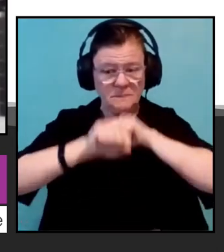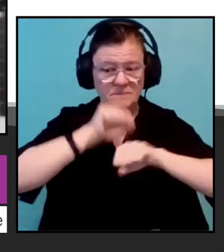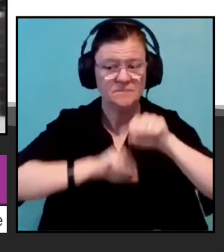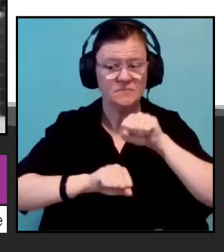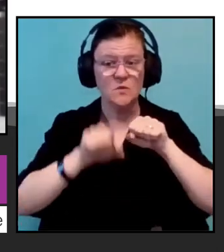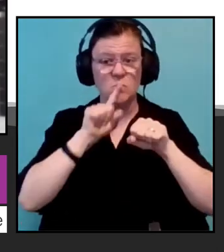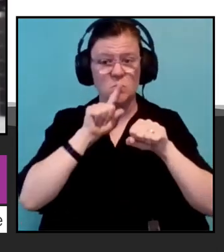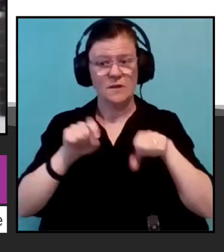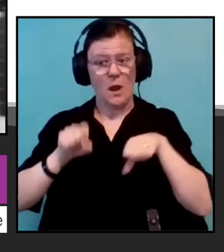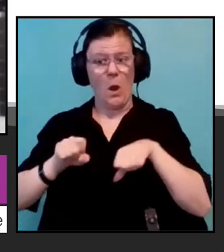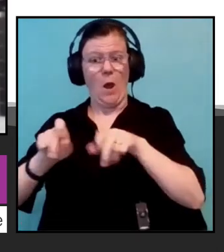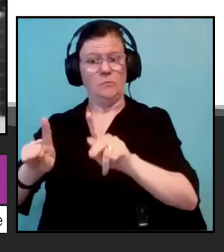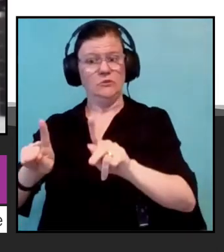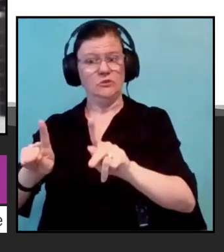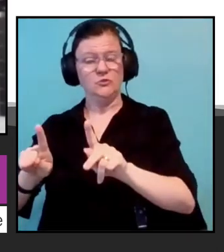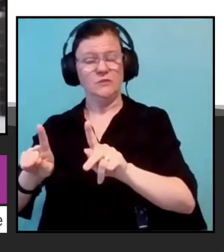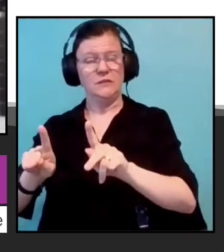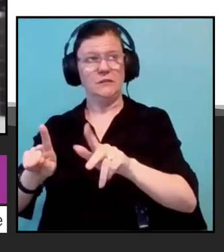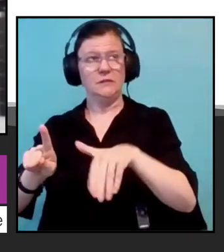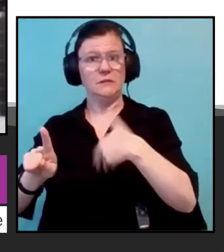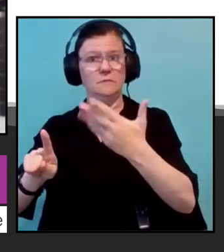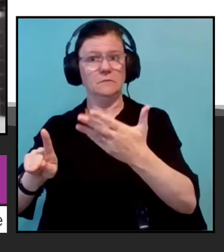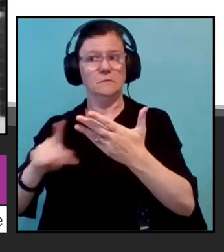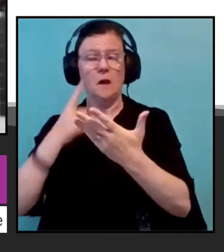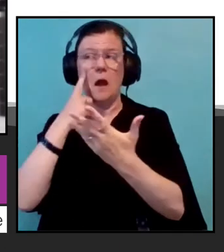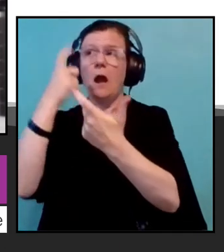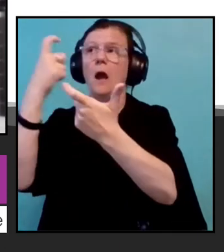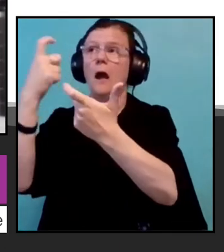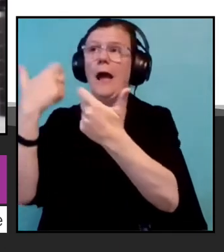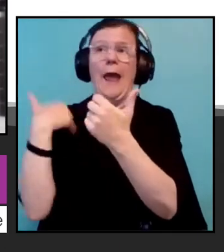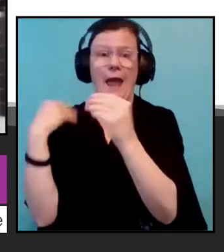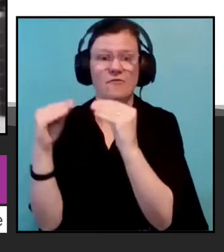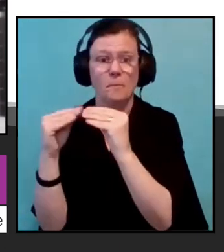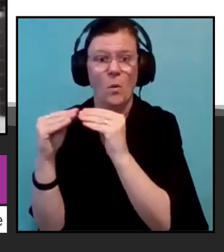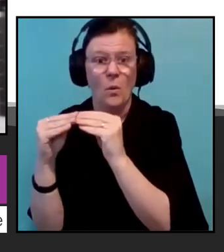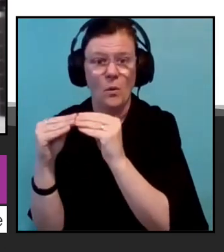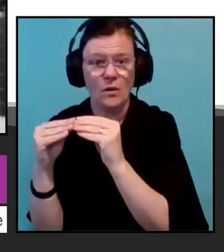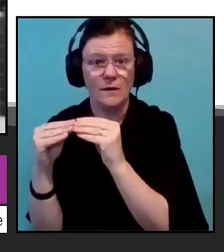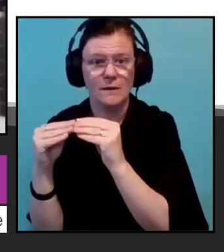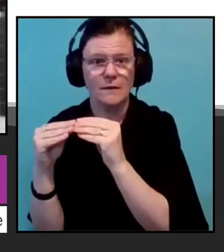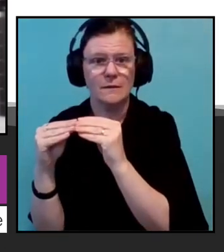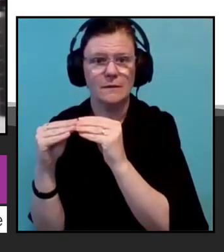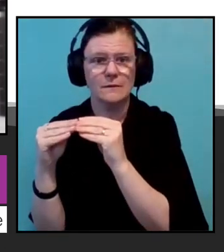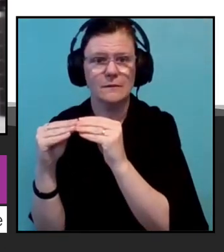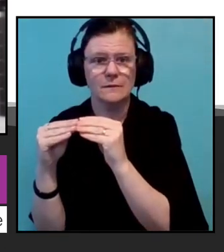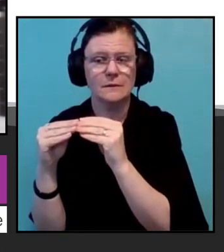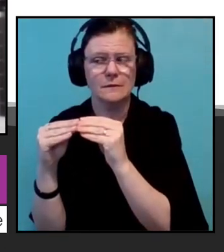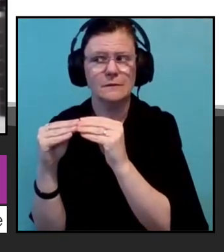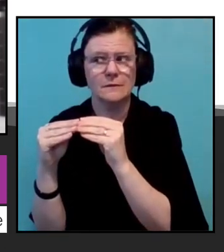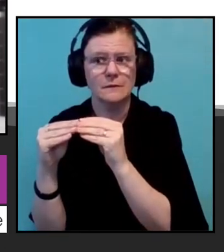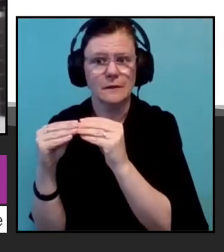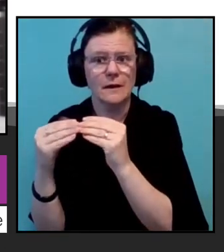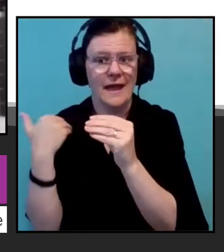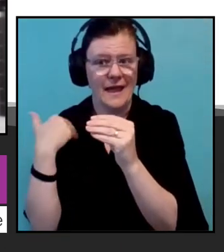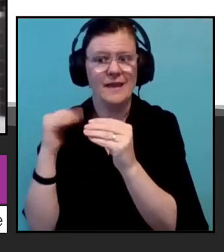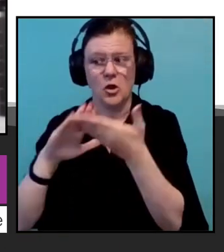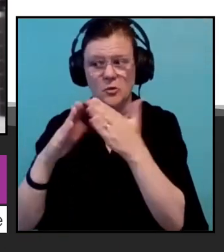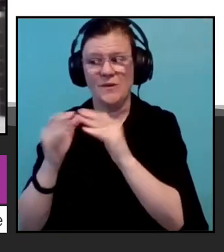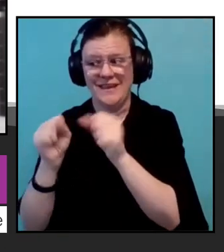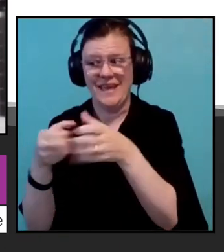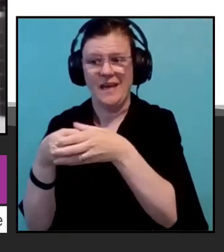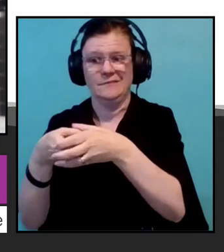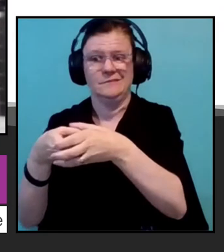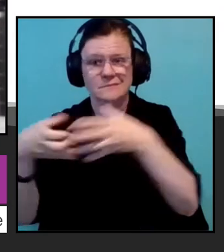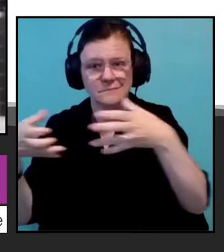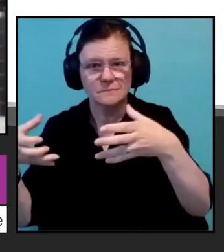the opportunity to believe that there is more, and also that you believe that your community can grow